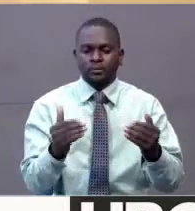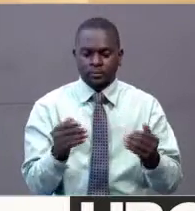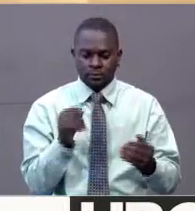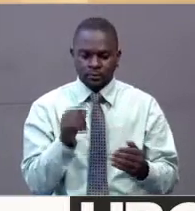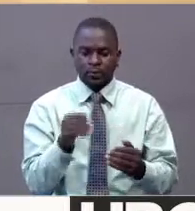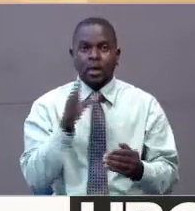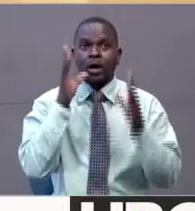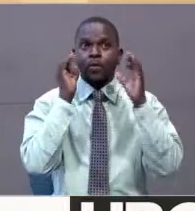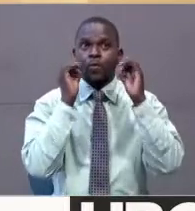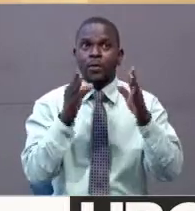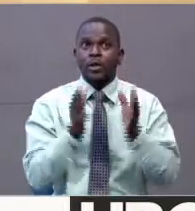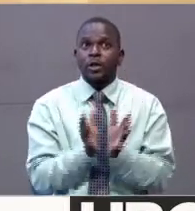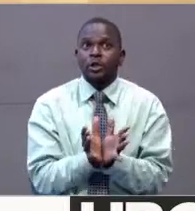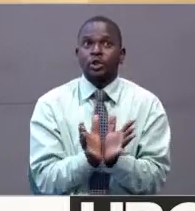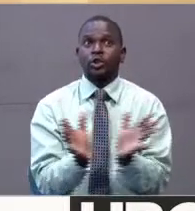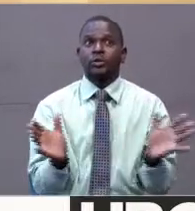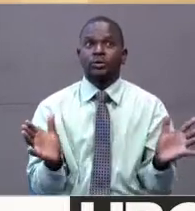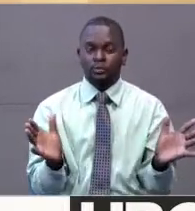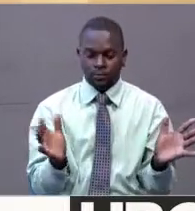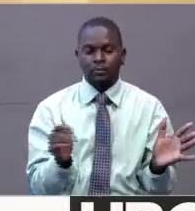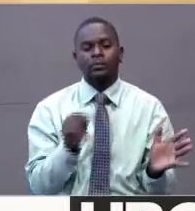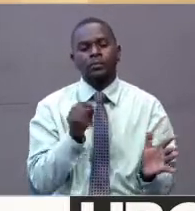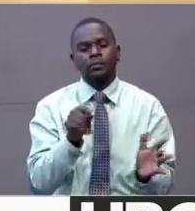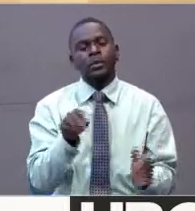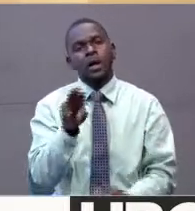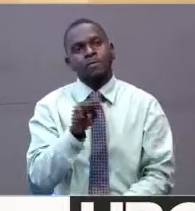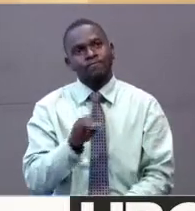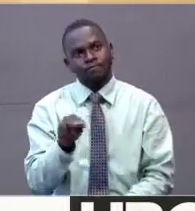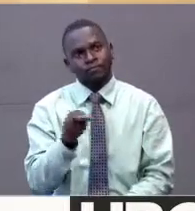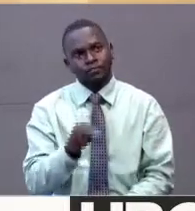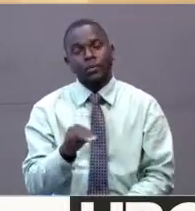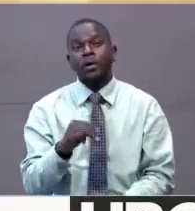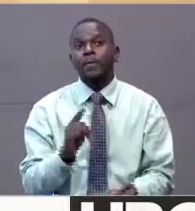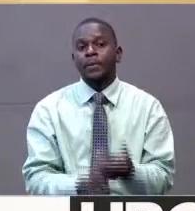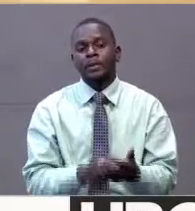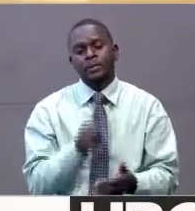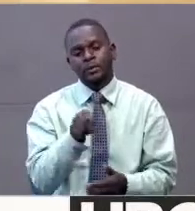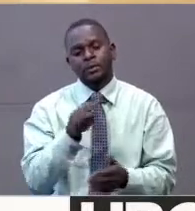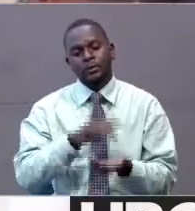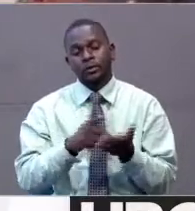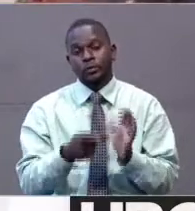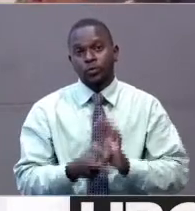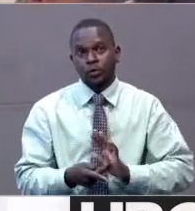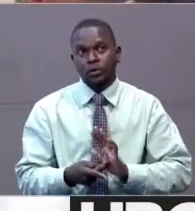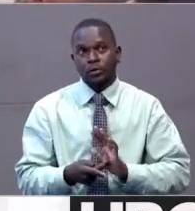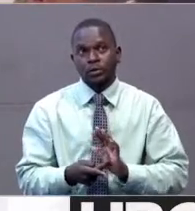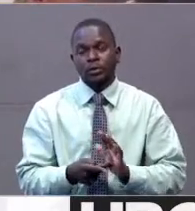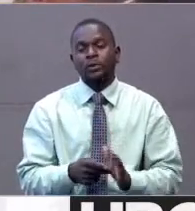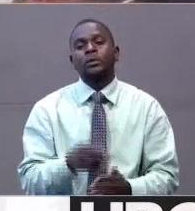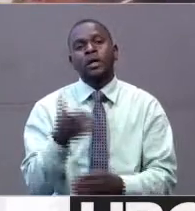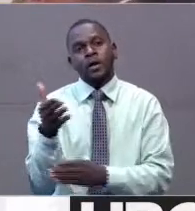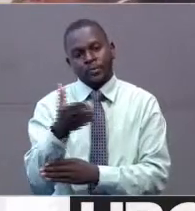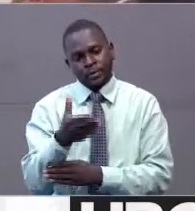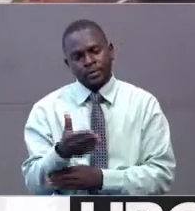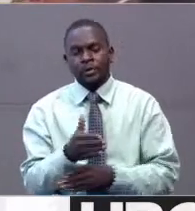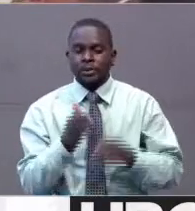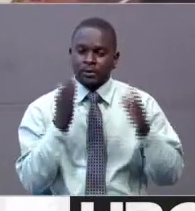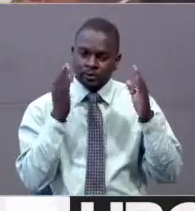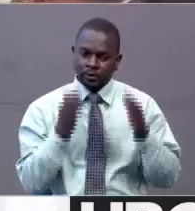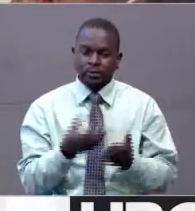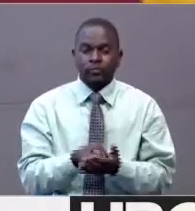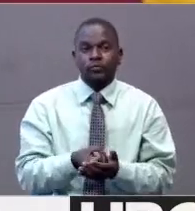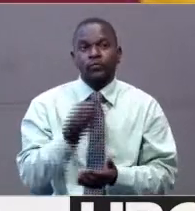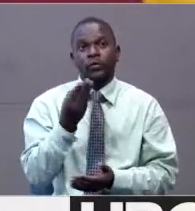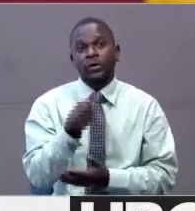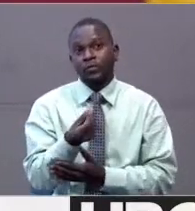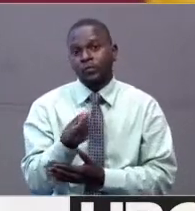Mubende district at large as one of the municipalities that are going to benefit from this project. Judith Nabakova emphasizes value for